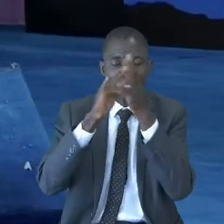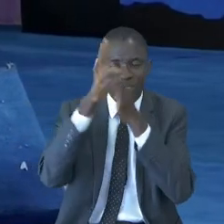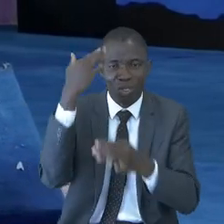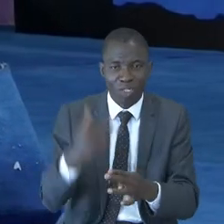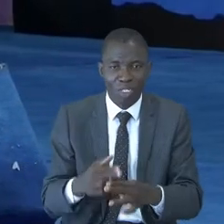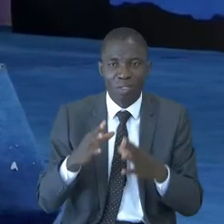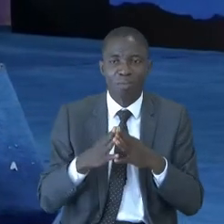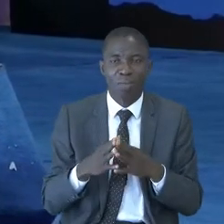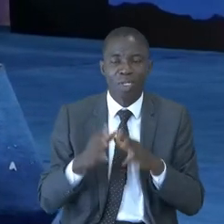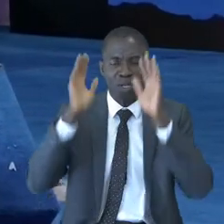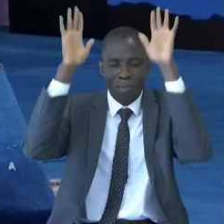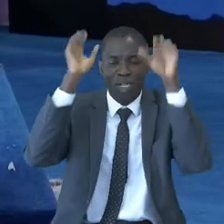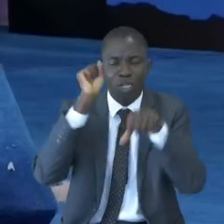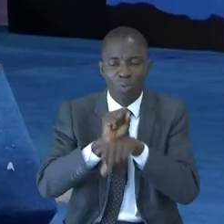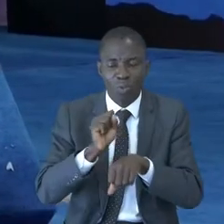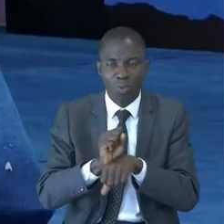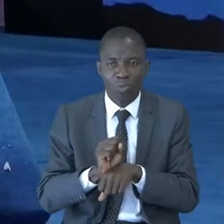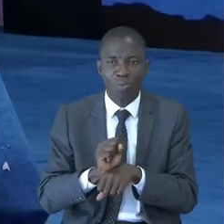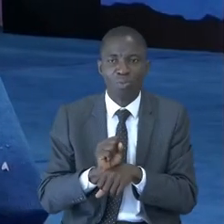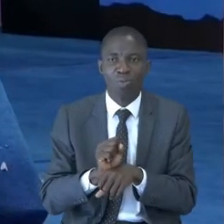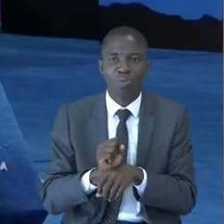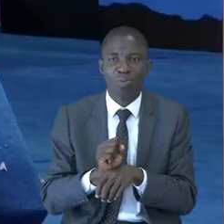Amen. Miracle. Amen. Where? Amen.